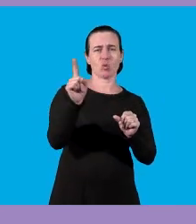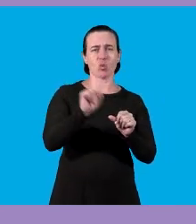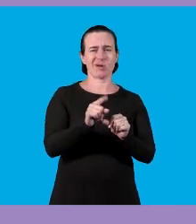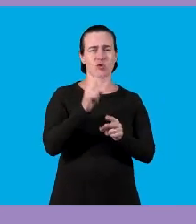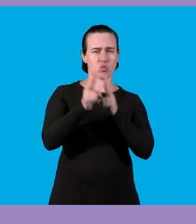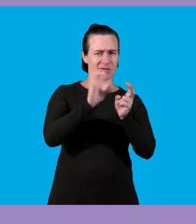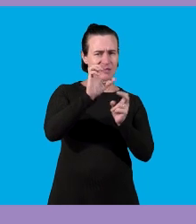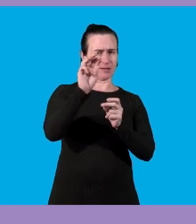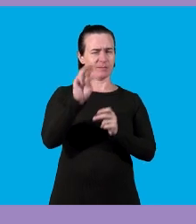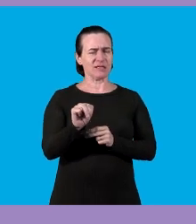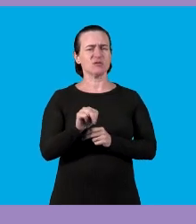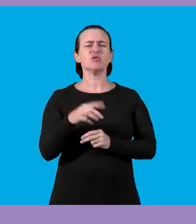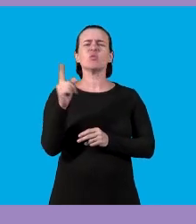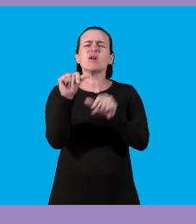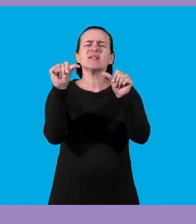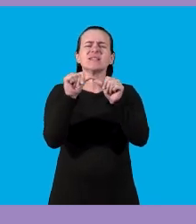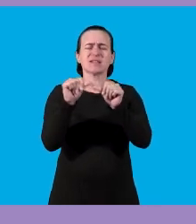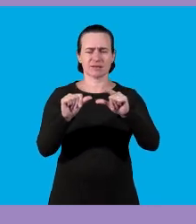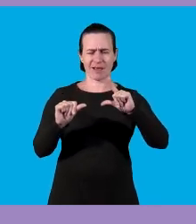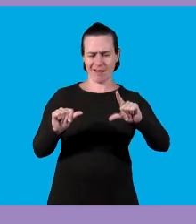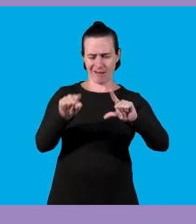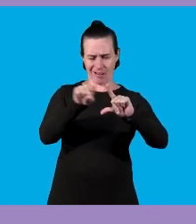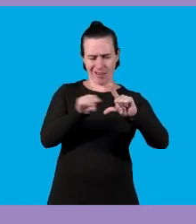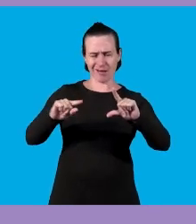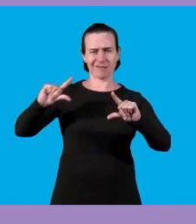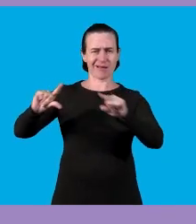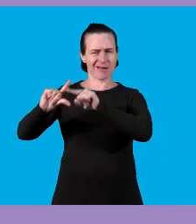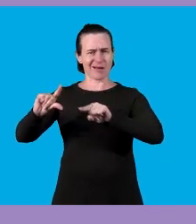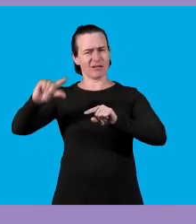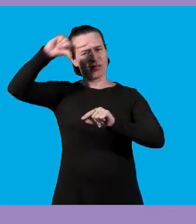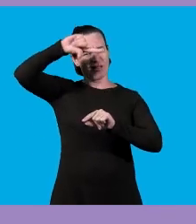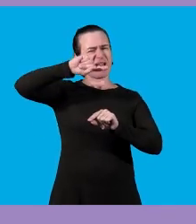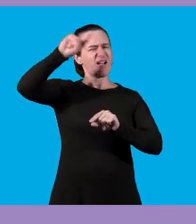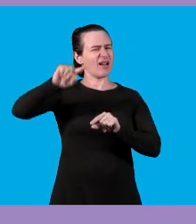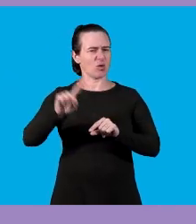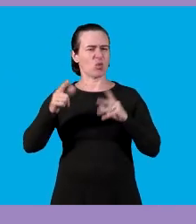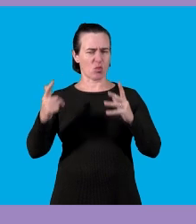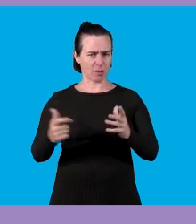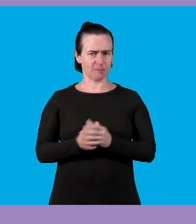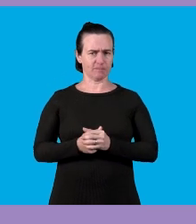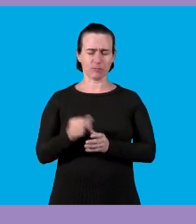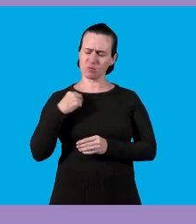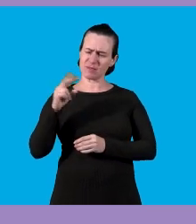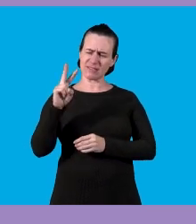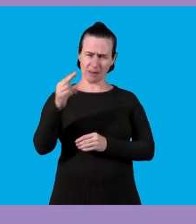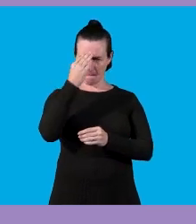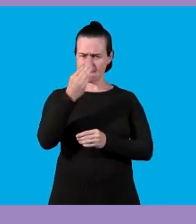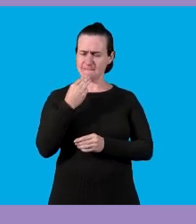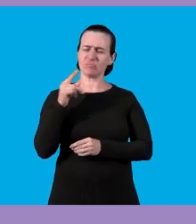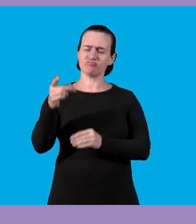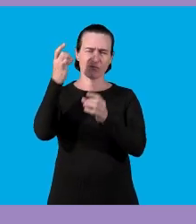is the size of each angle in the triangle PQR? So look at the